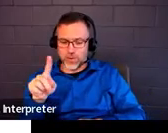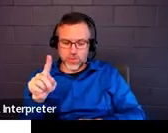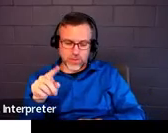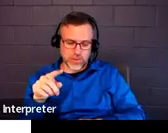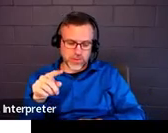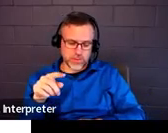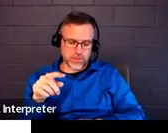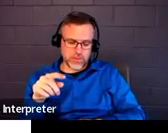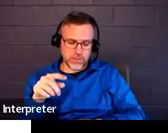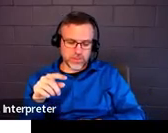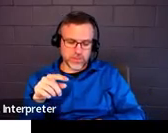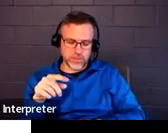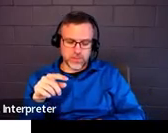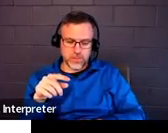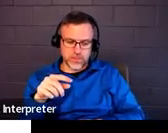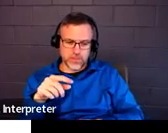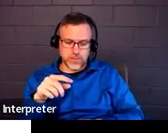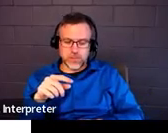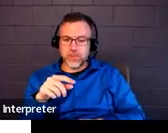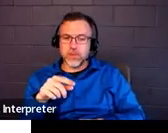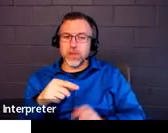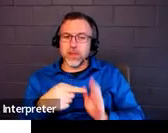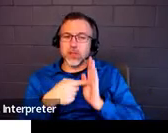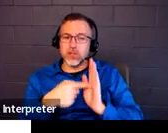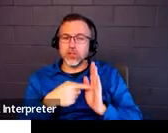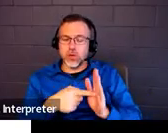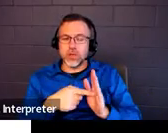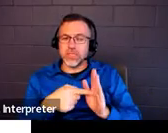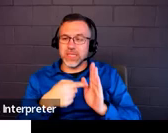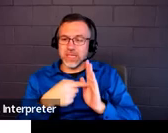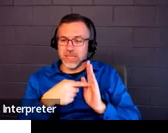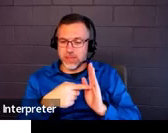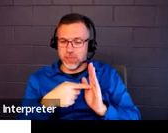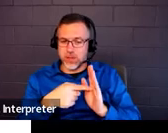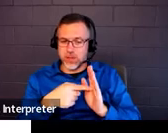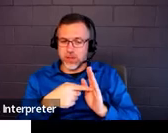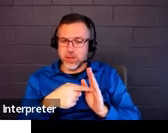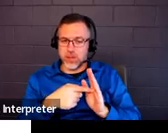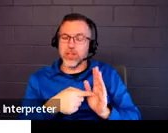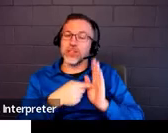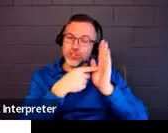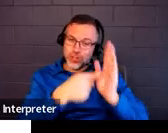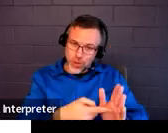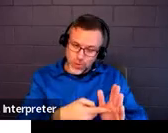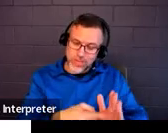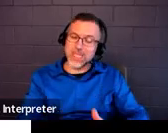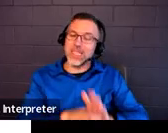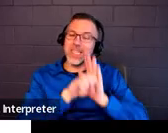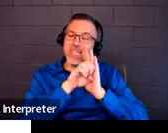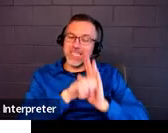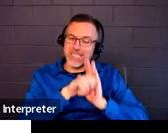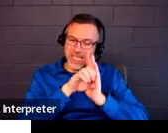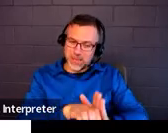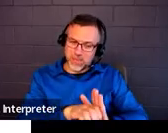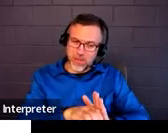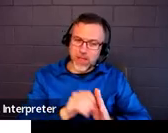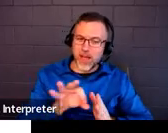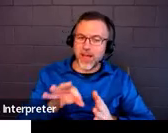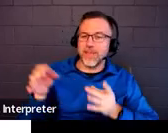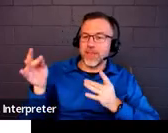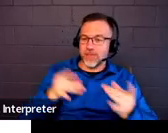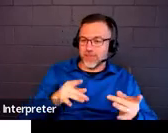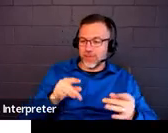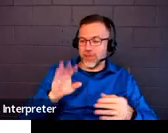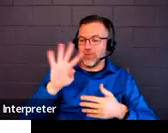It actually gives the example of the participation decision flowchart, the older version that I went through a couple of the questions